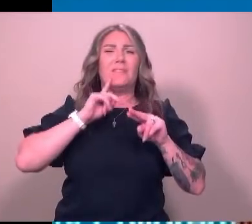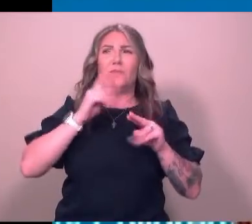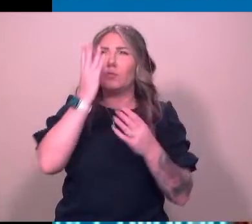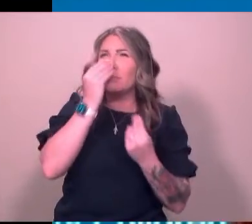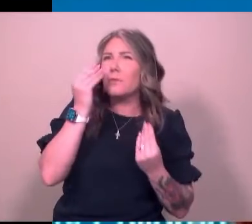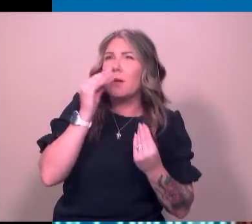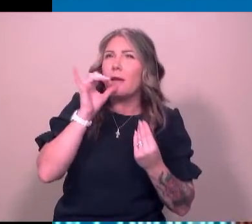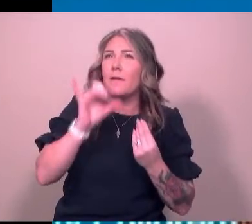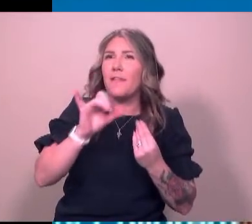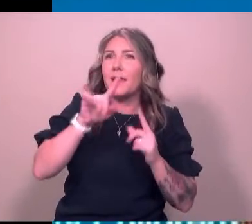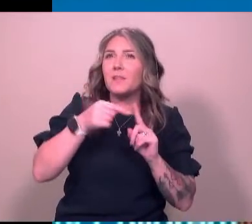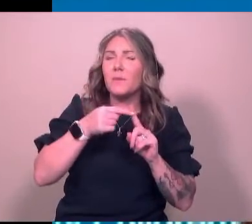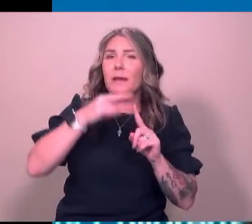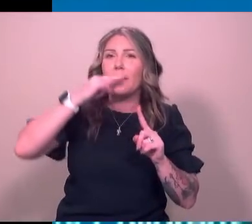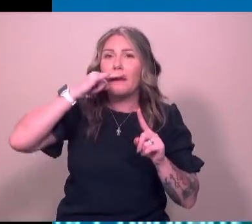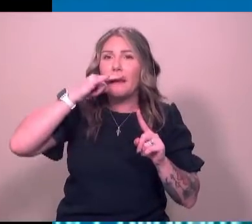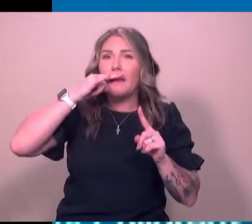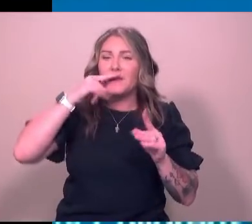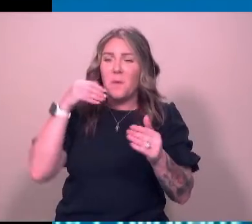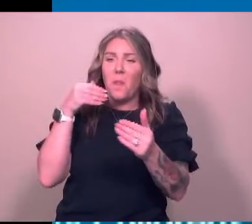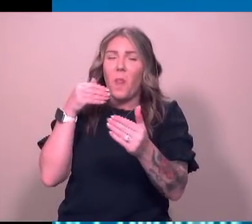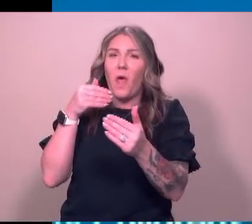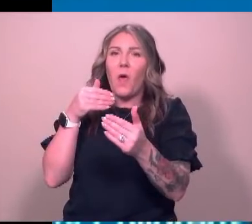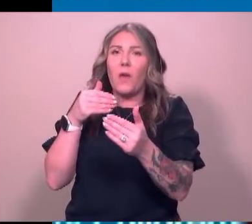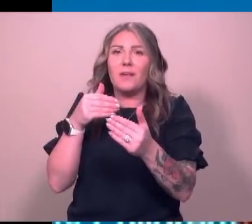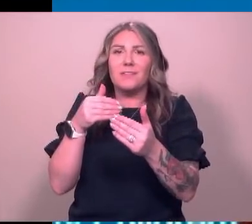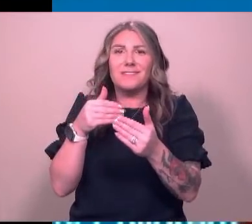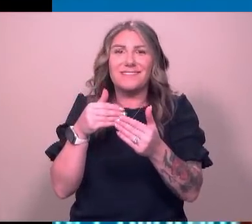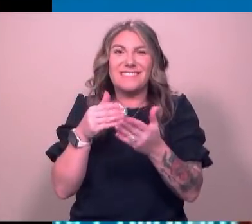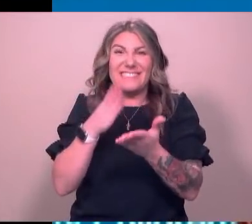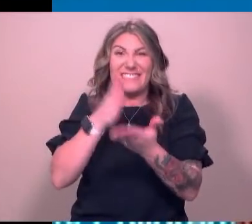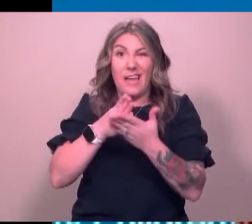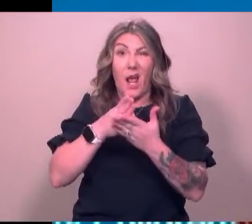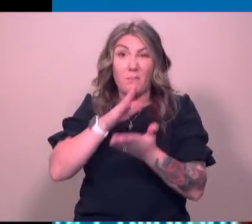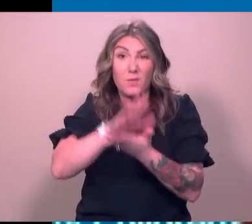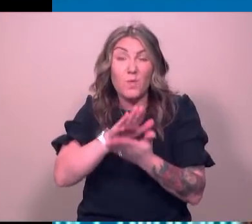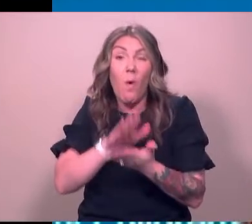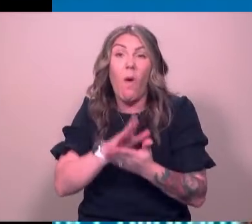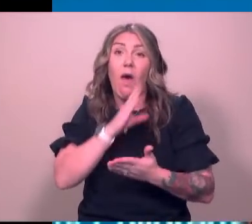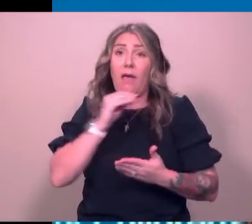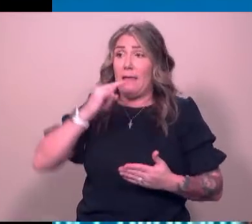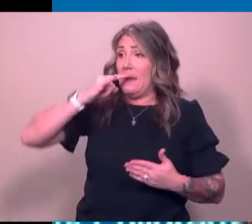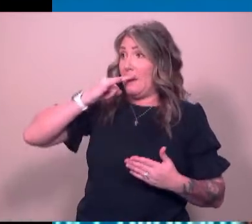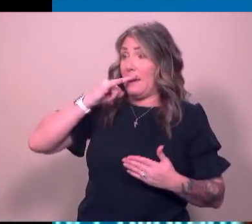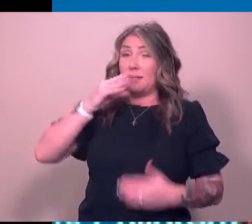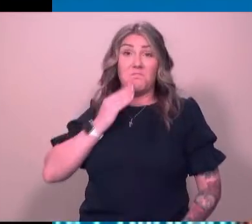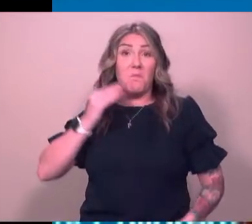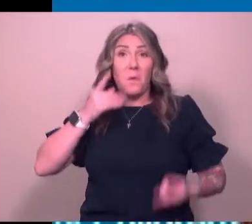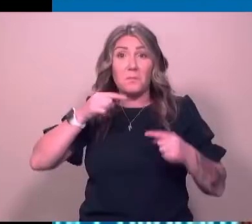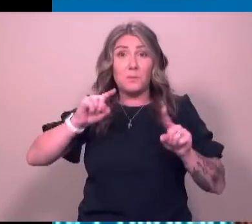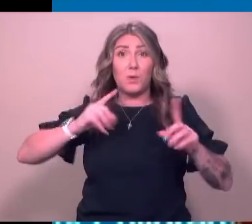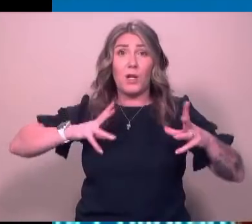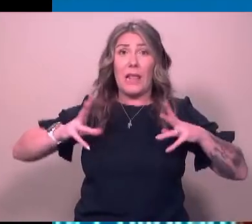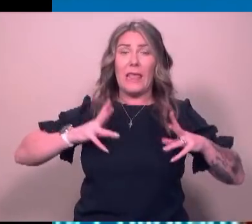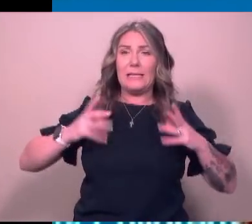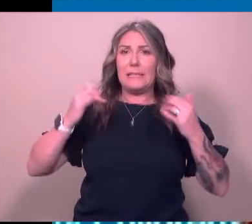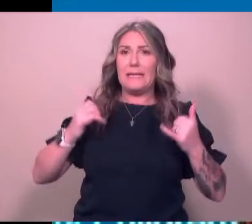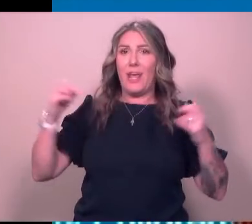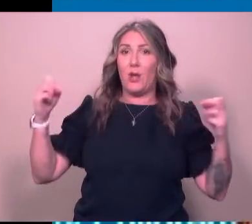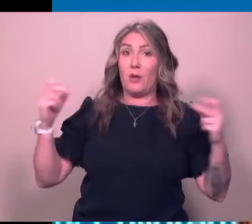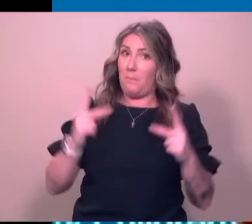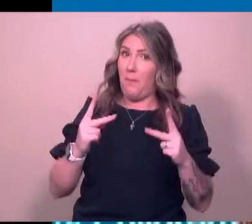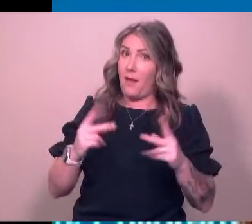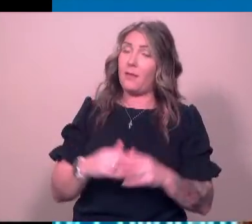when kids started getting closer to being out of school. And we've had kids at home over the holidays, and now they're coming